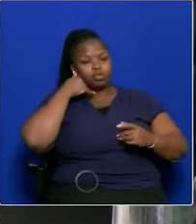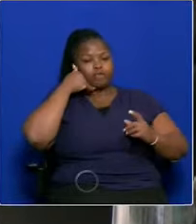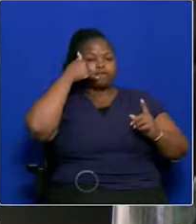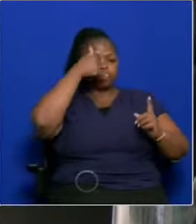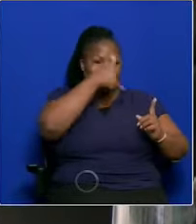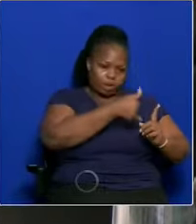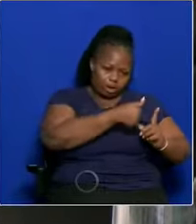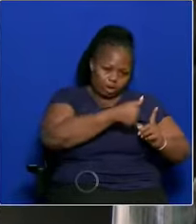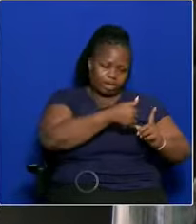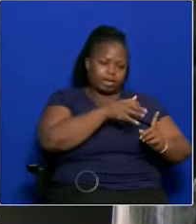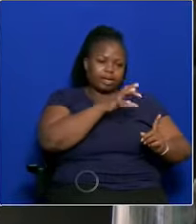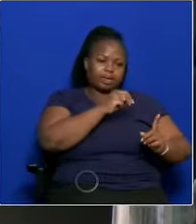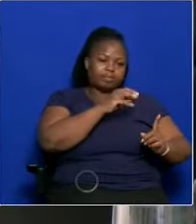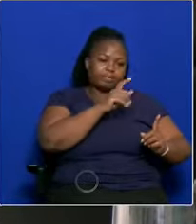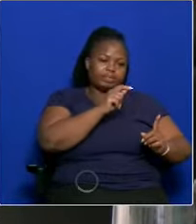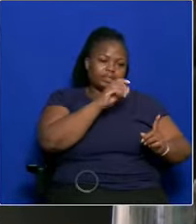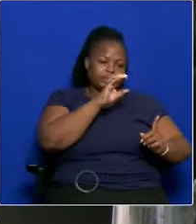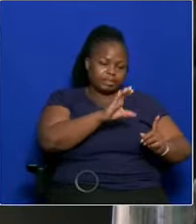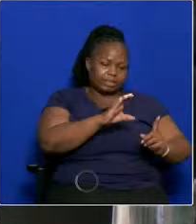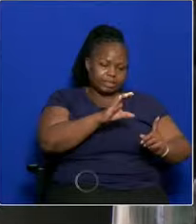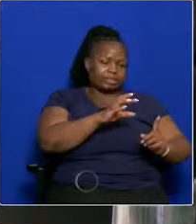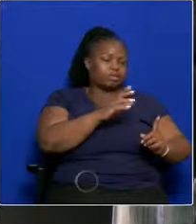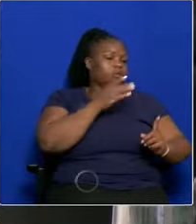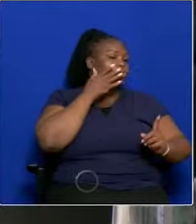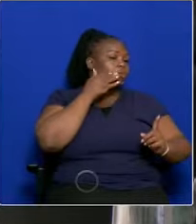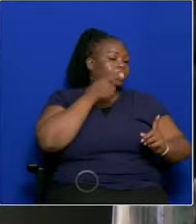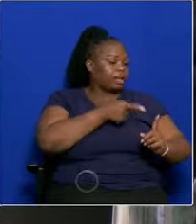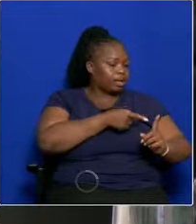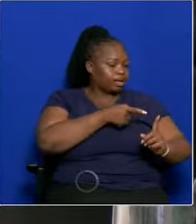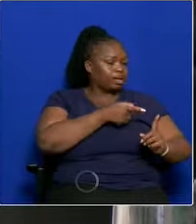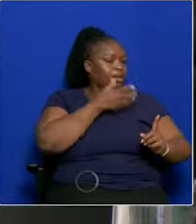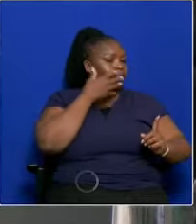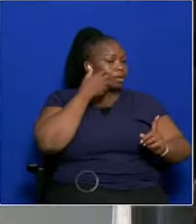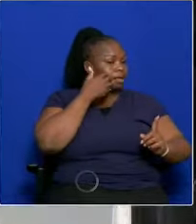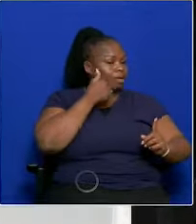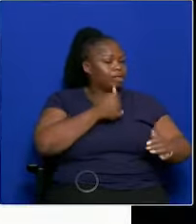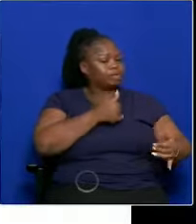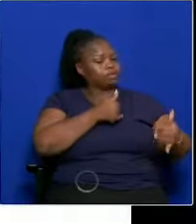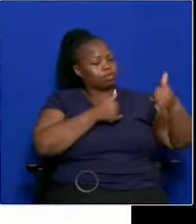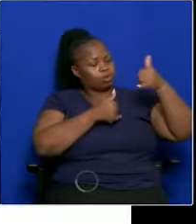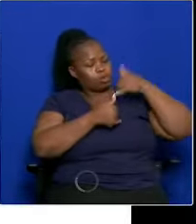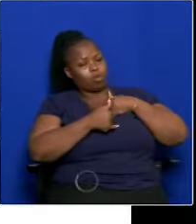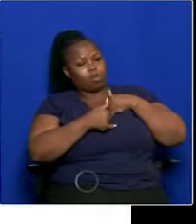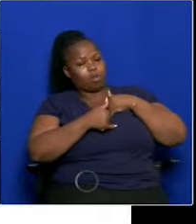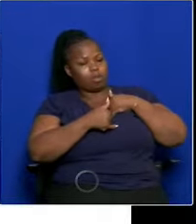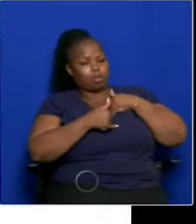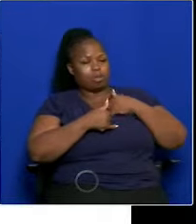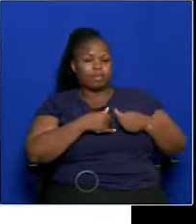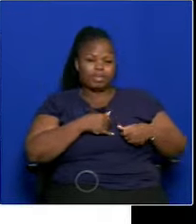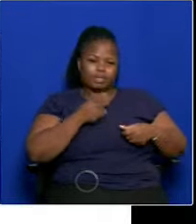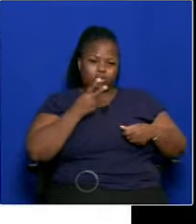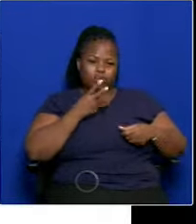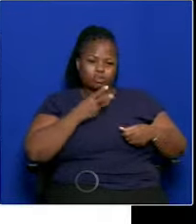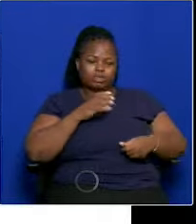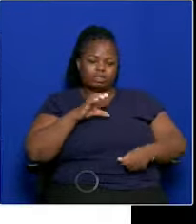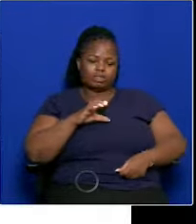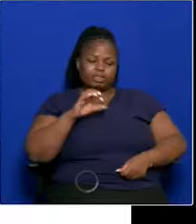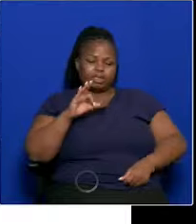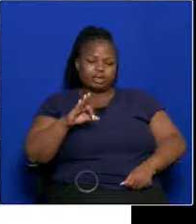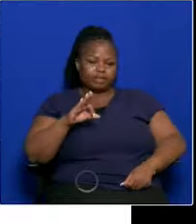is where Mr. Matlala would have initiated the call. You'll also see CF, which is call forwarding.